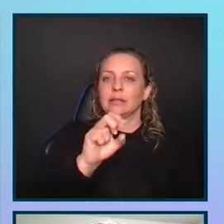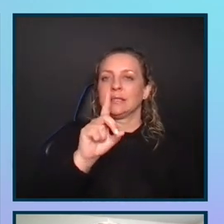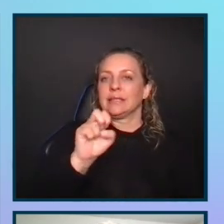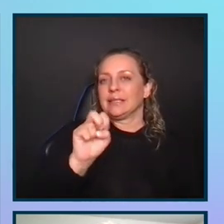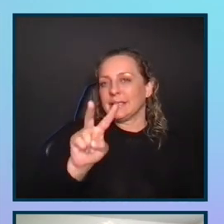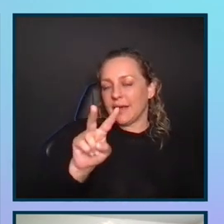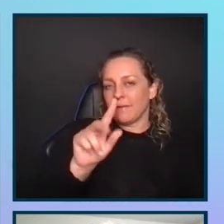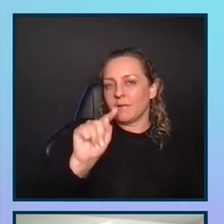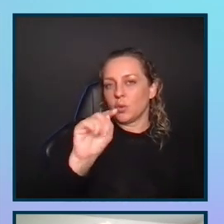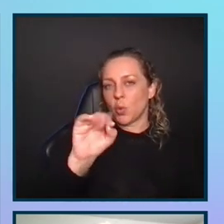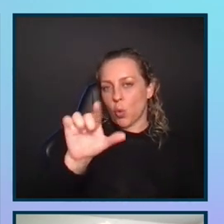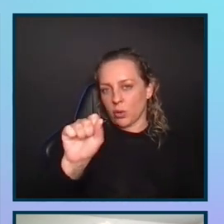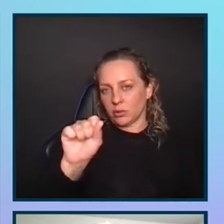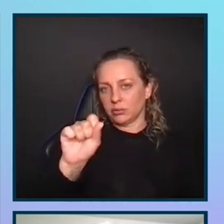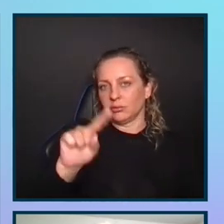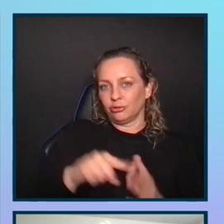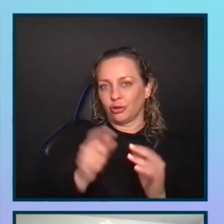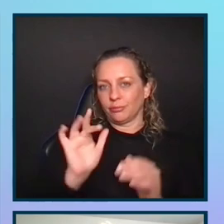it.